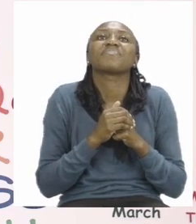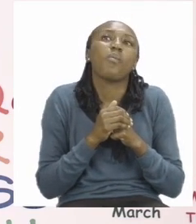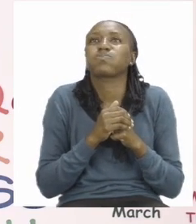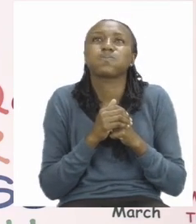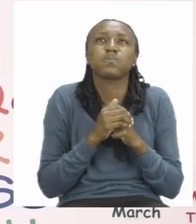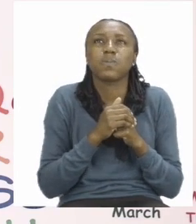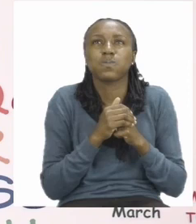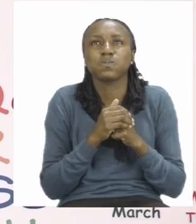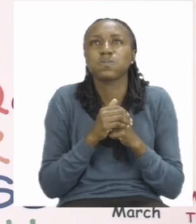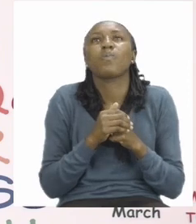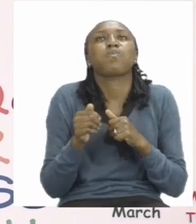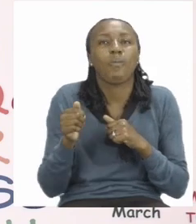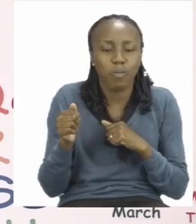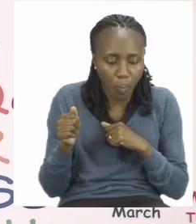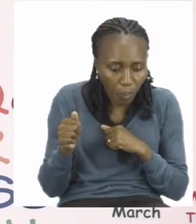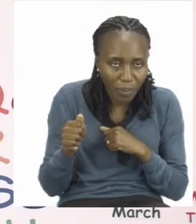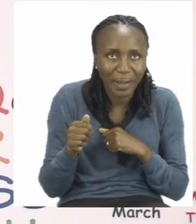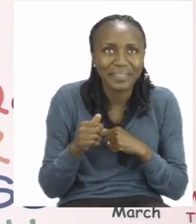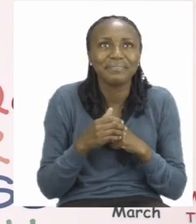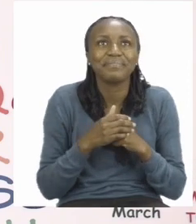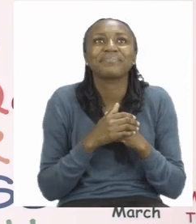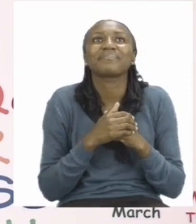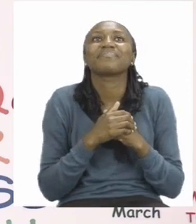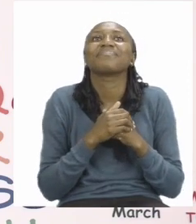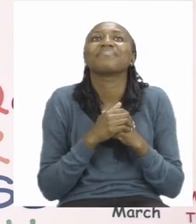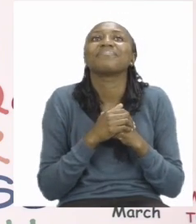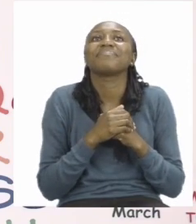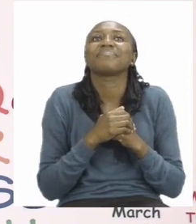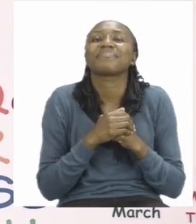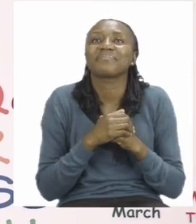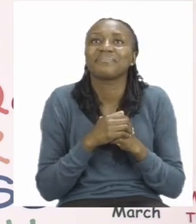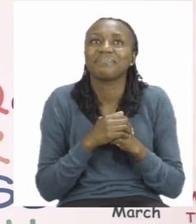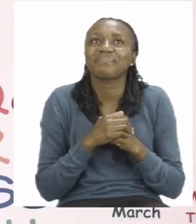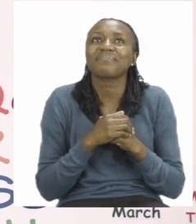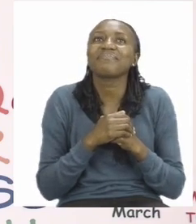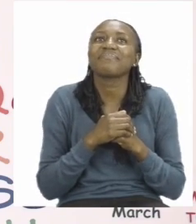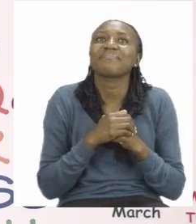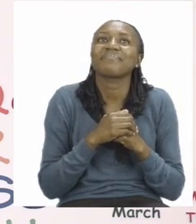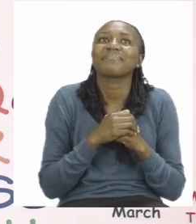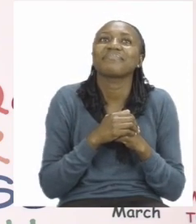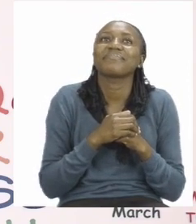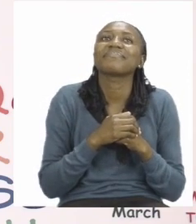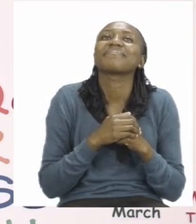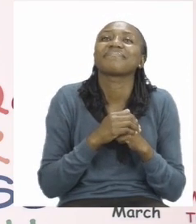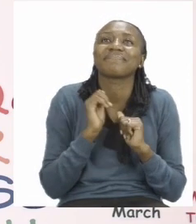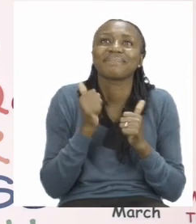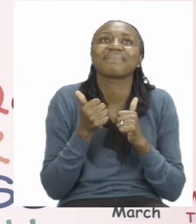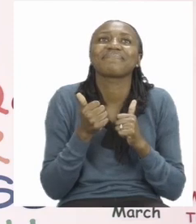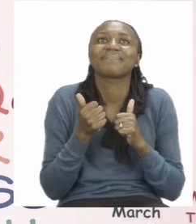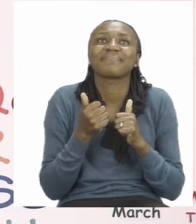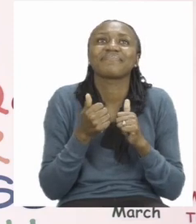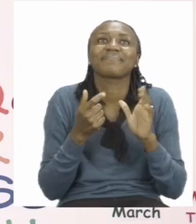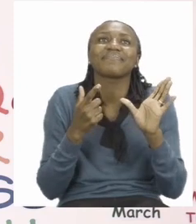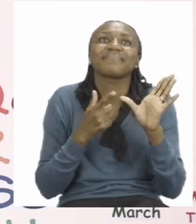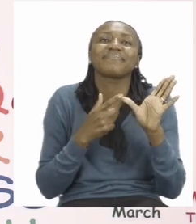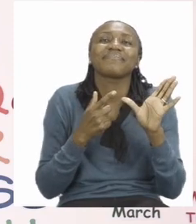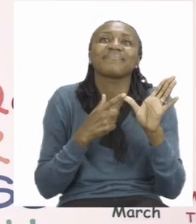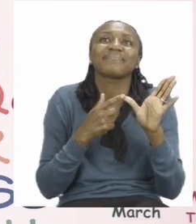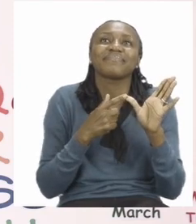And we spit out into the sink. Good job. The next one